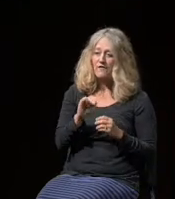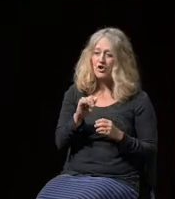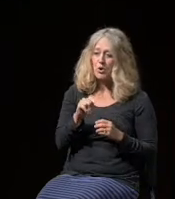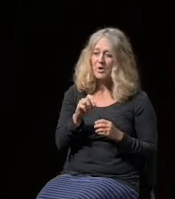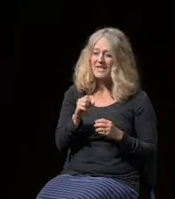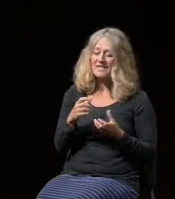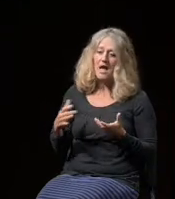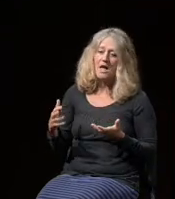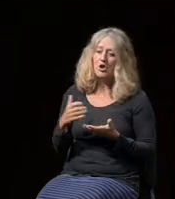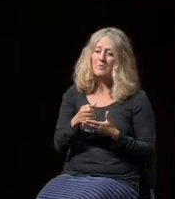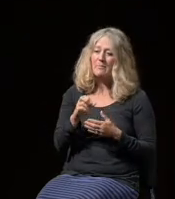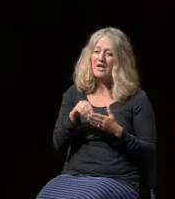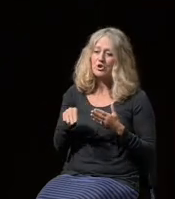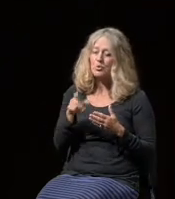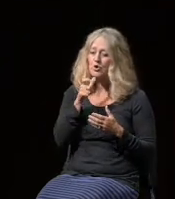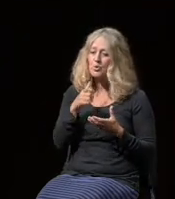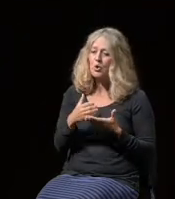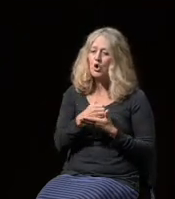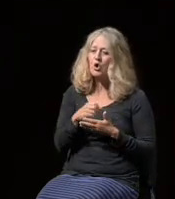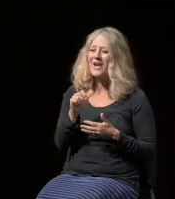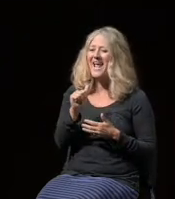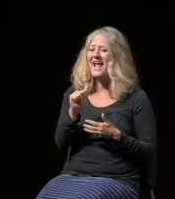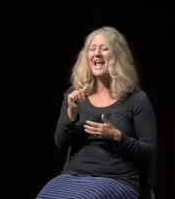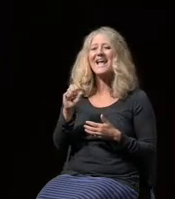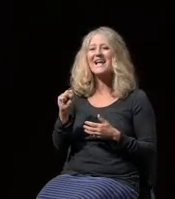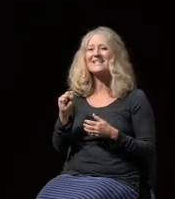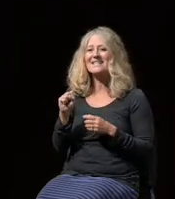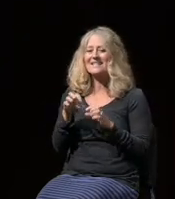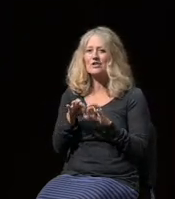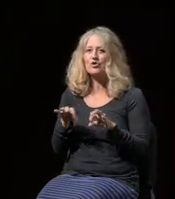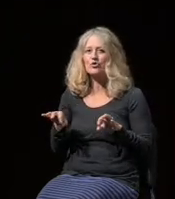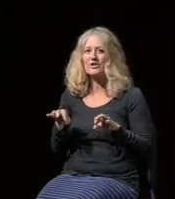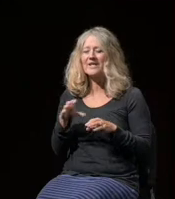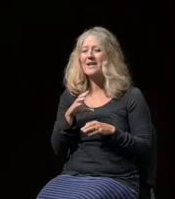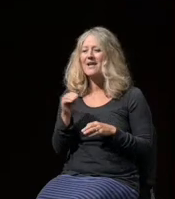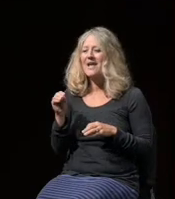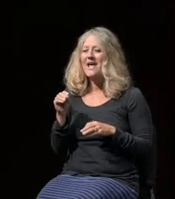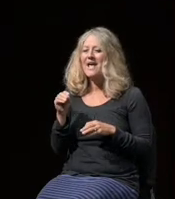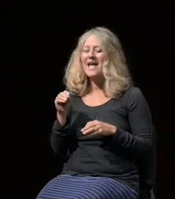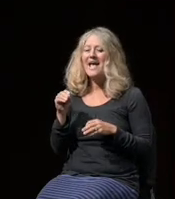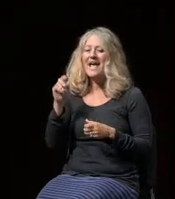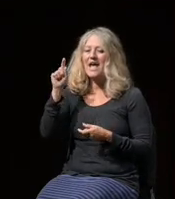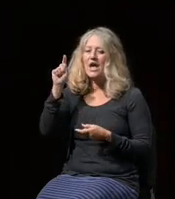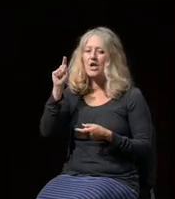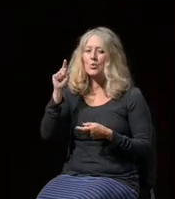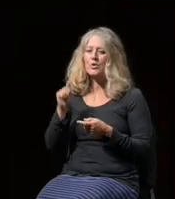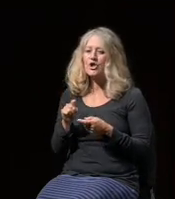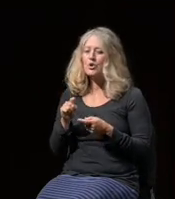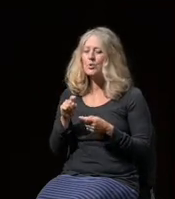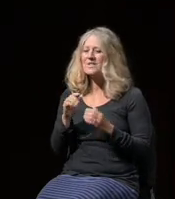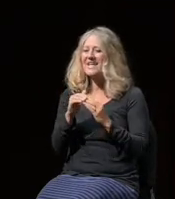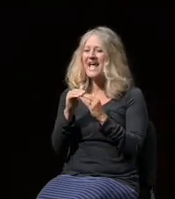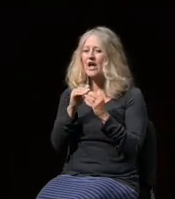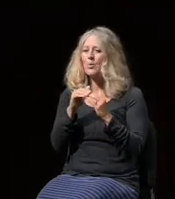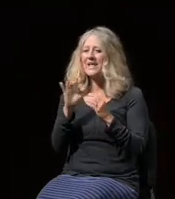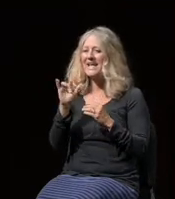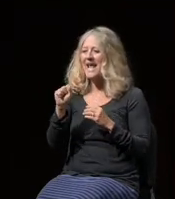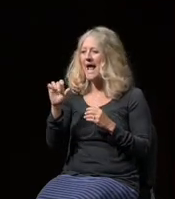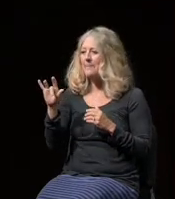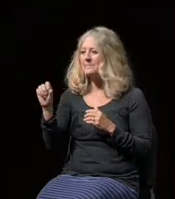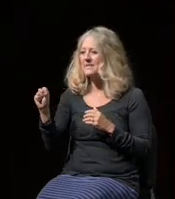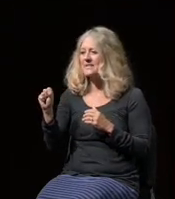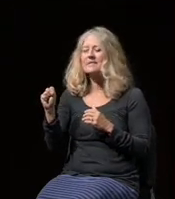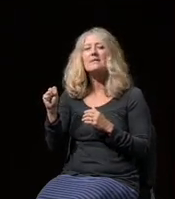accumulated by students who earn associate's degrees, and reduce equity gaps in the above measures